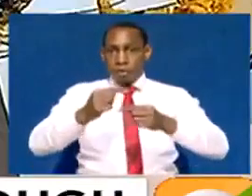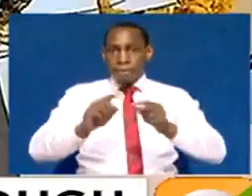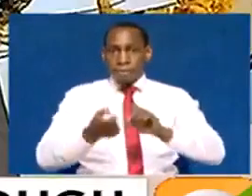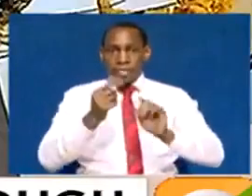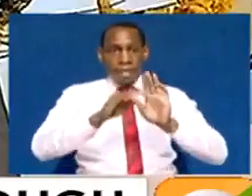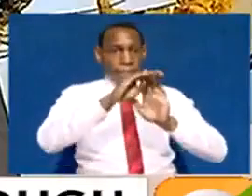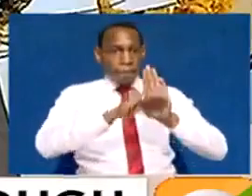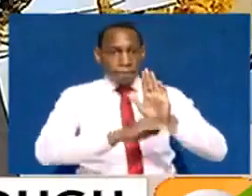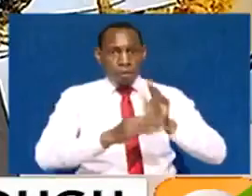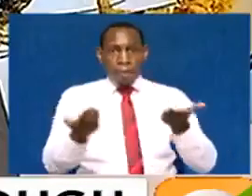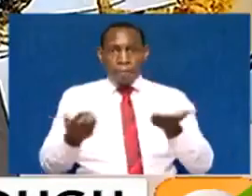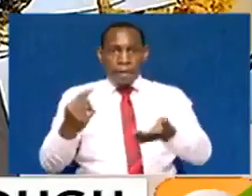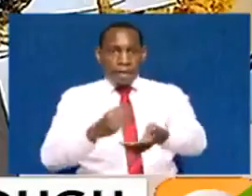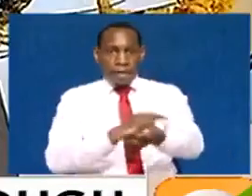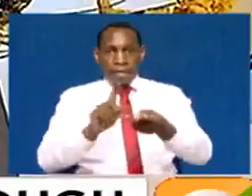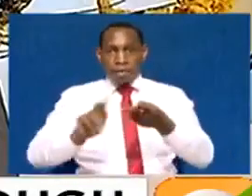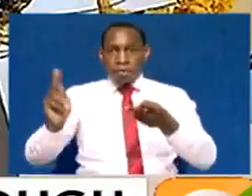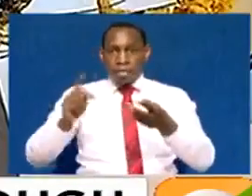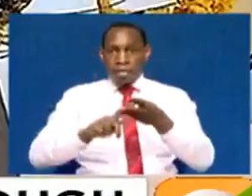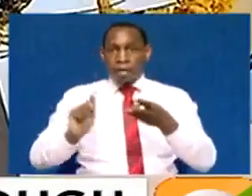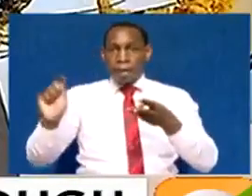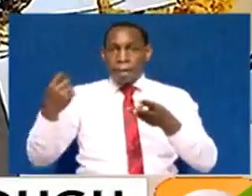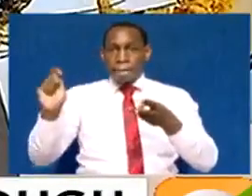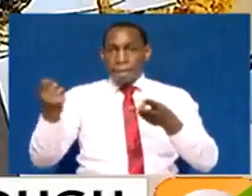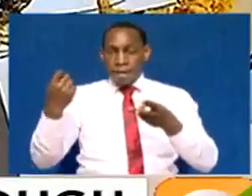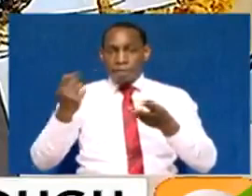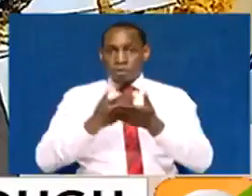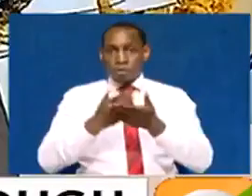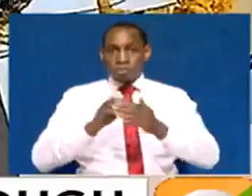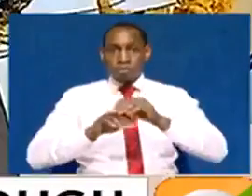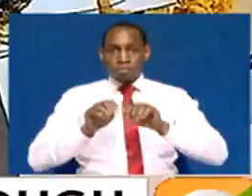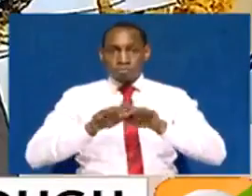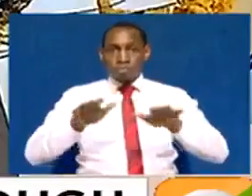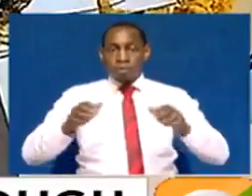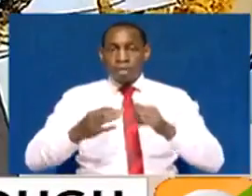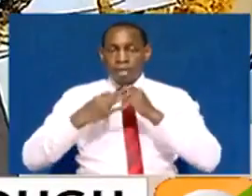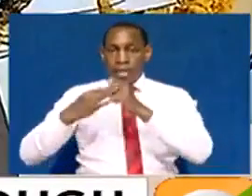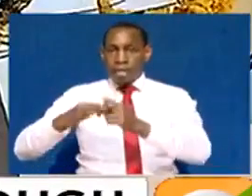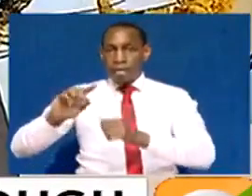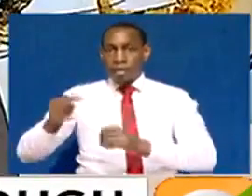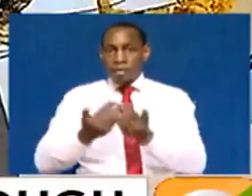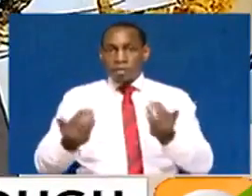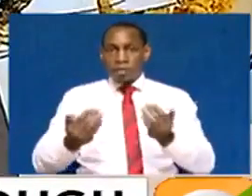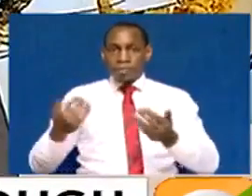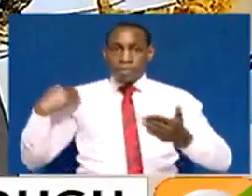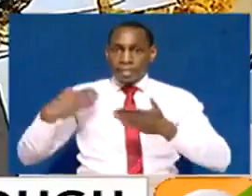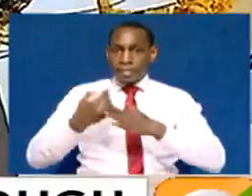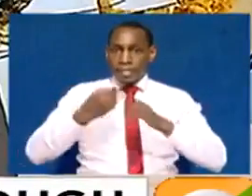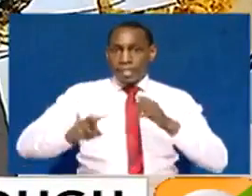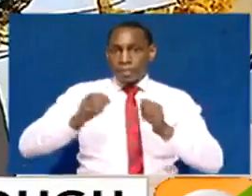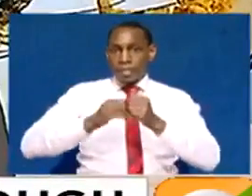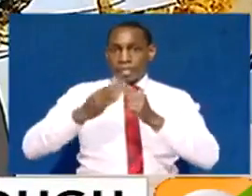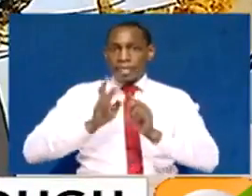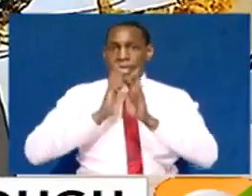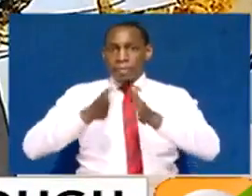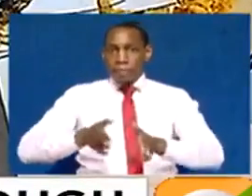pilot program in Ghana, Kenya, and Malawi that has reached more than 800,000 children since 2019. And as